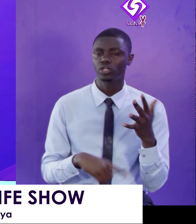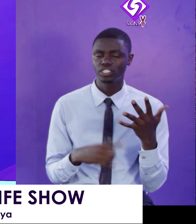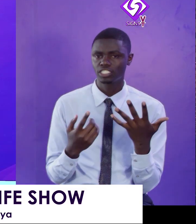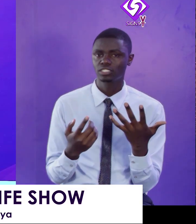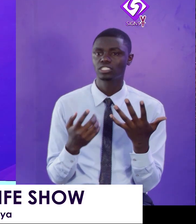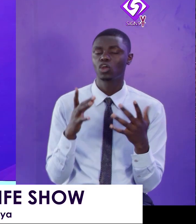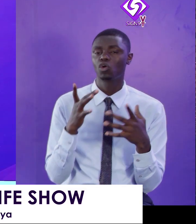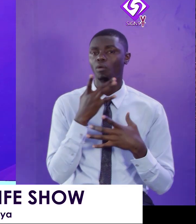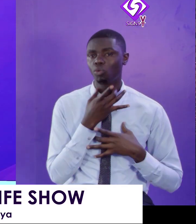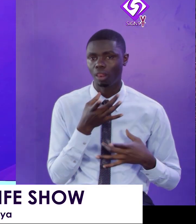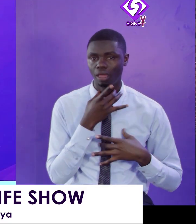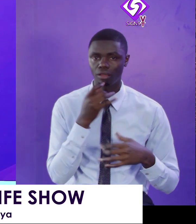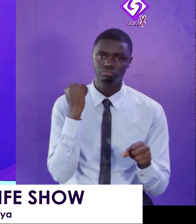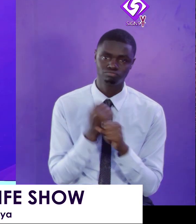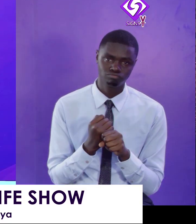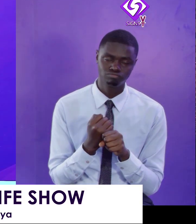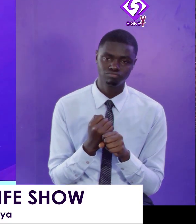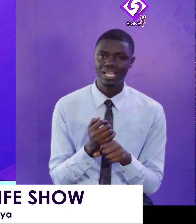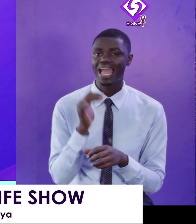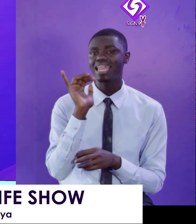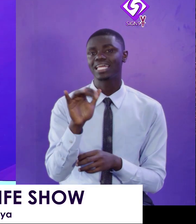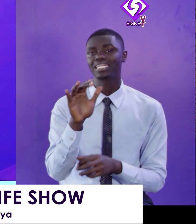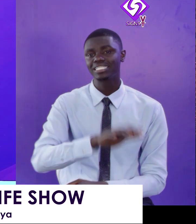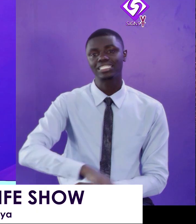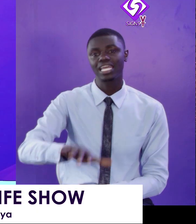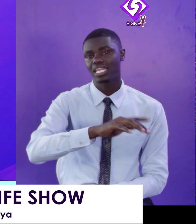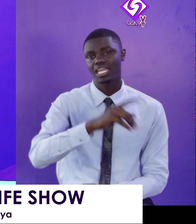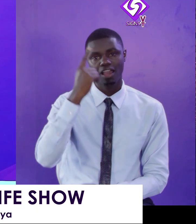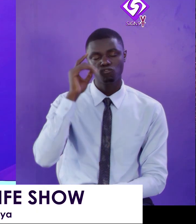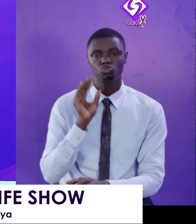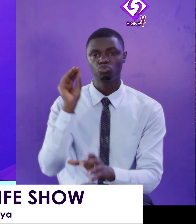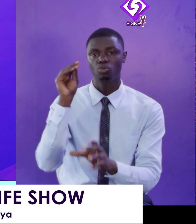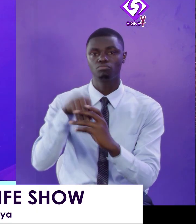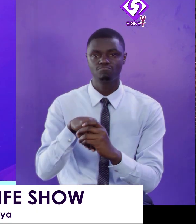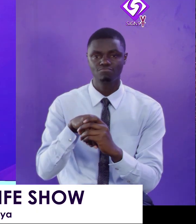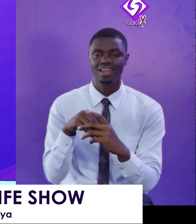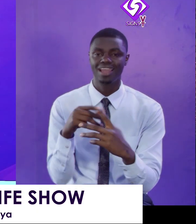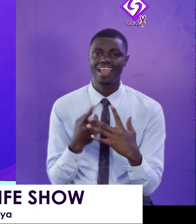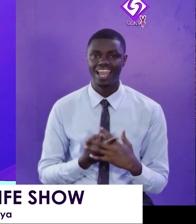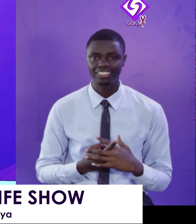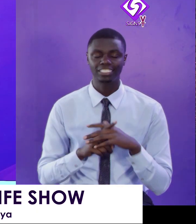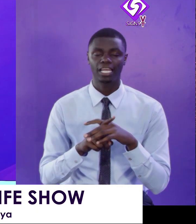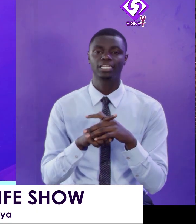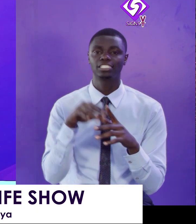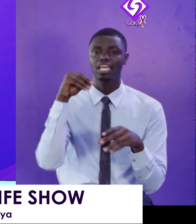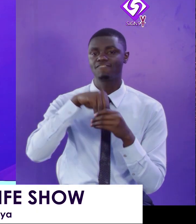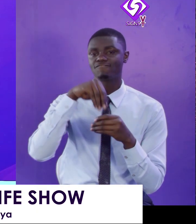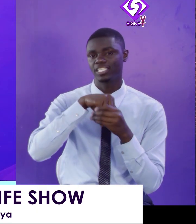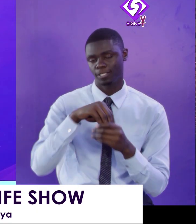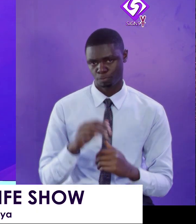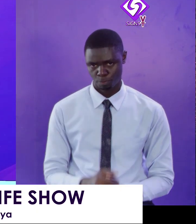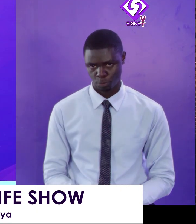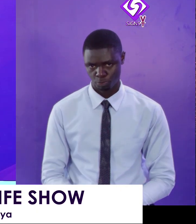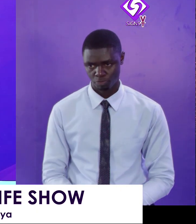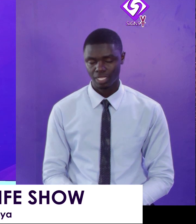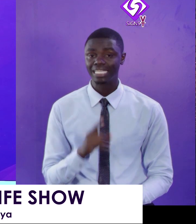you like doing, and that is the area for you to move into and start investing in. But even